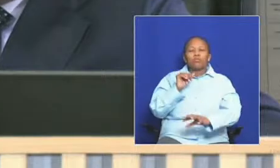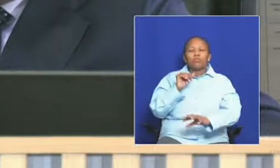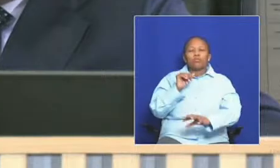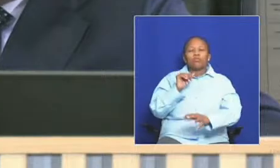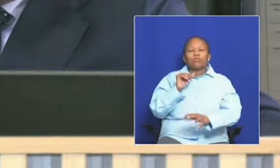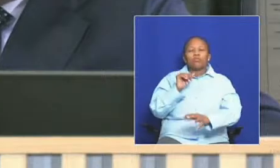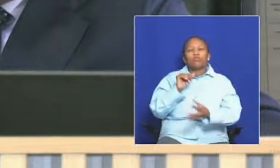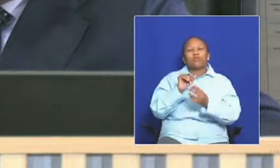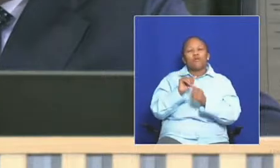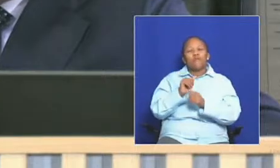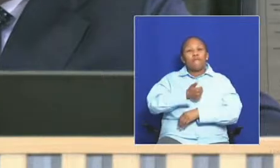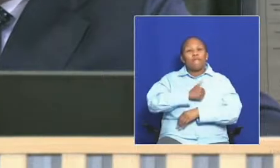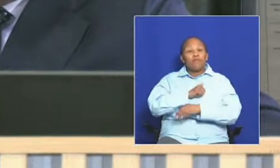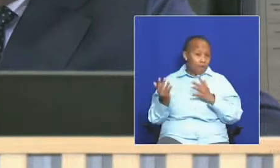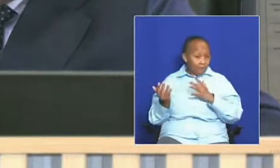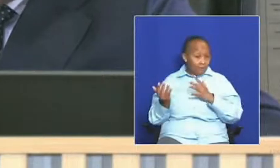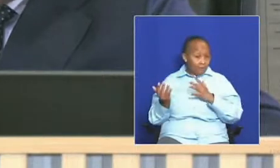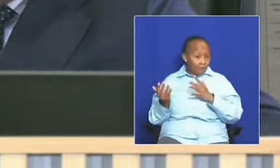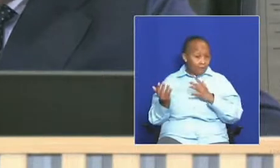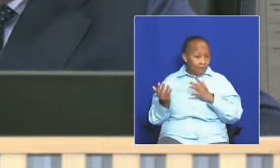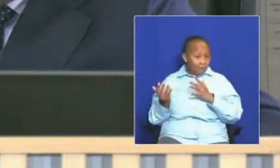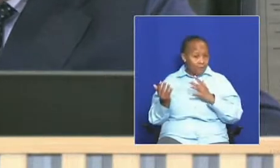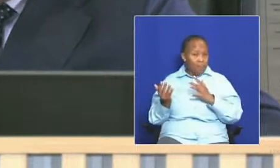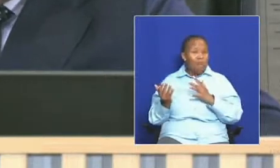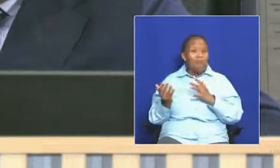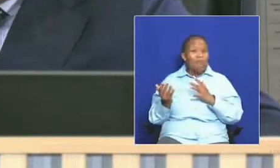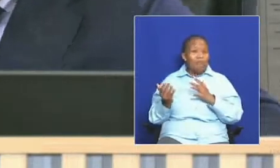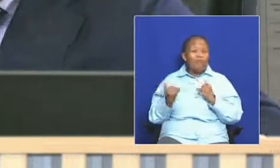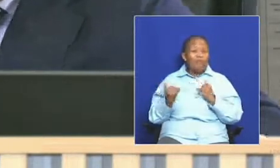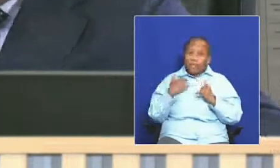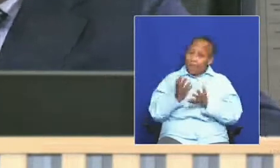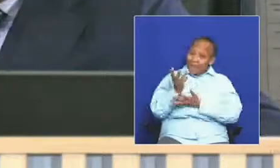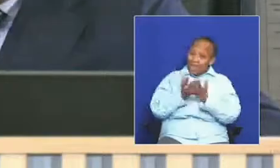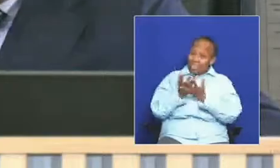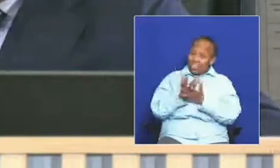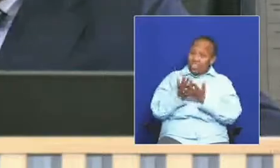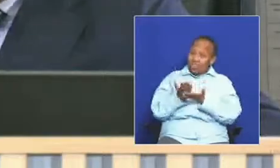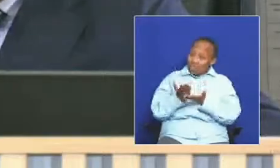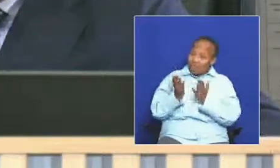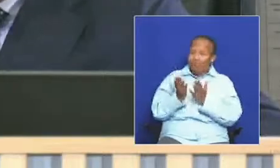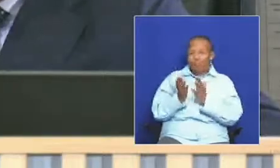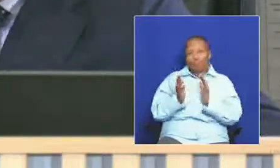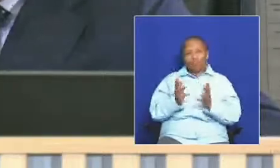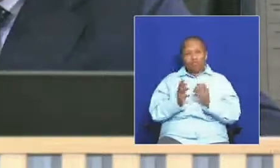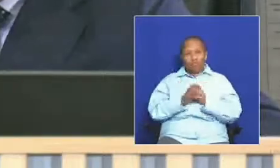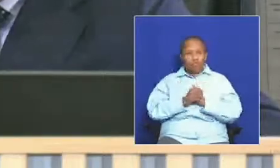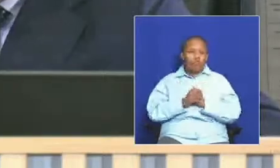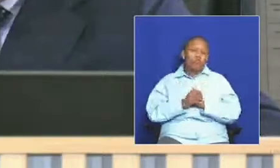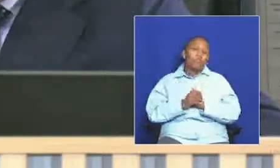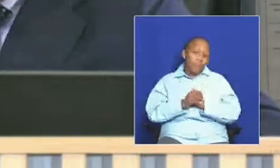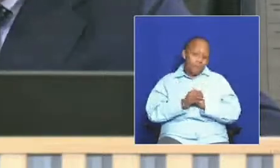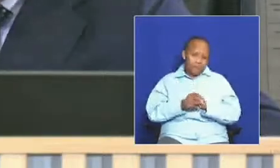on which I'm engaging you on now. What I'm saying is that